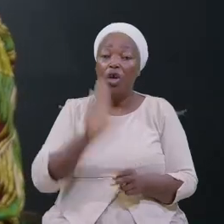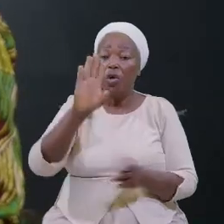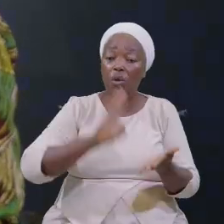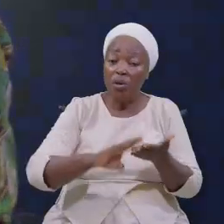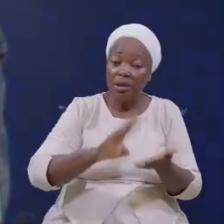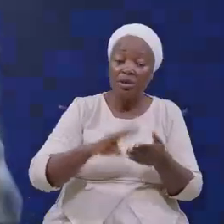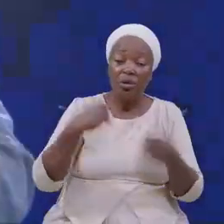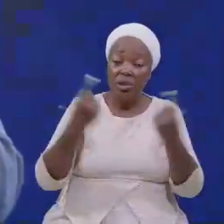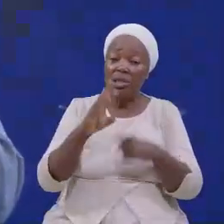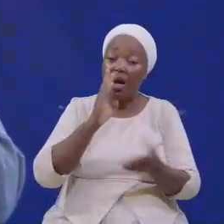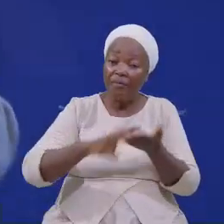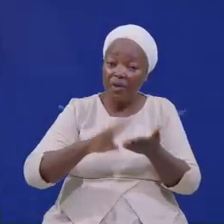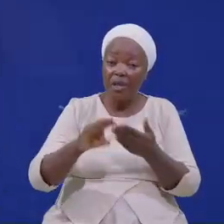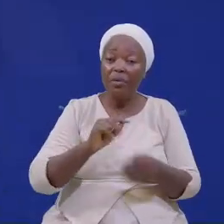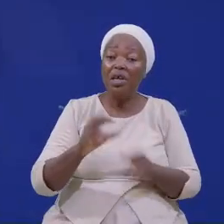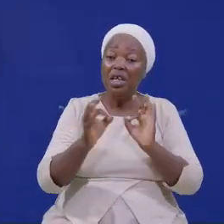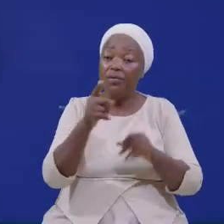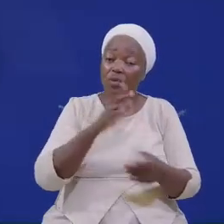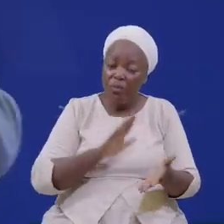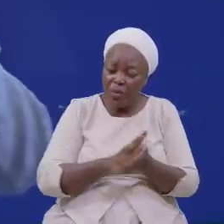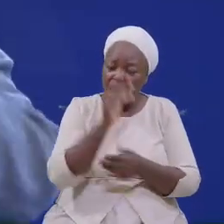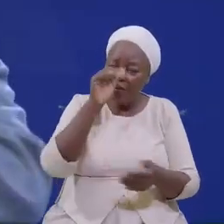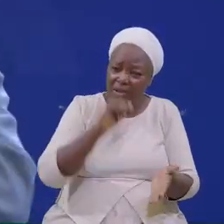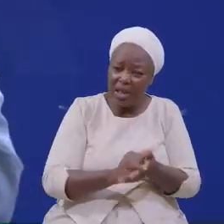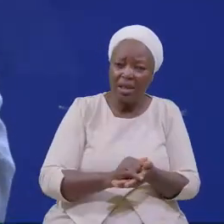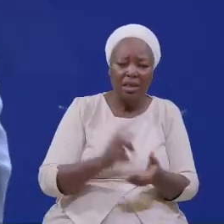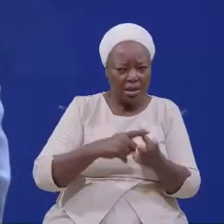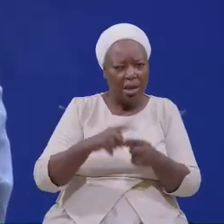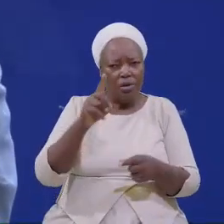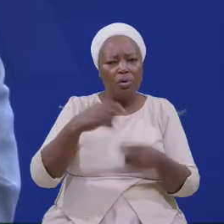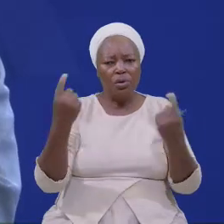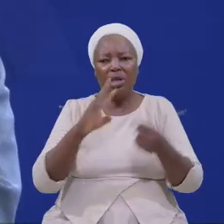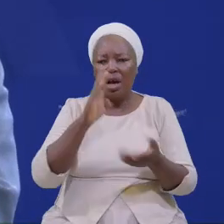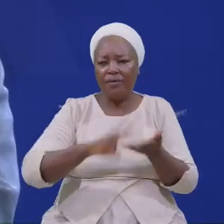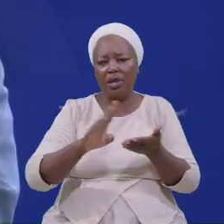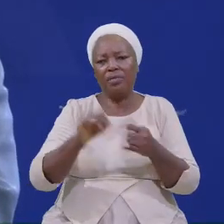forgiven. If you believe that, your sins are forgiven.